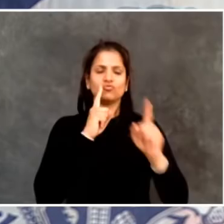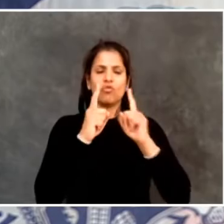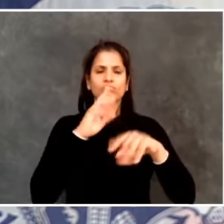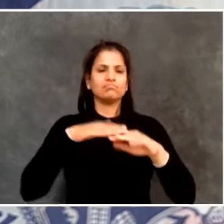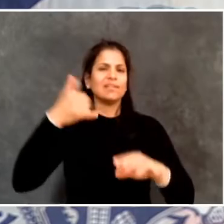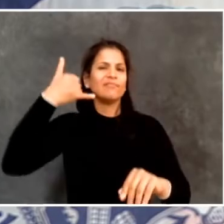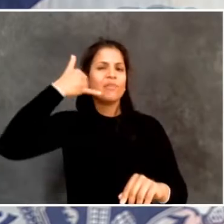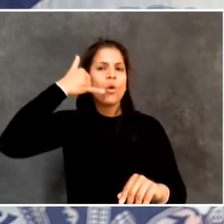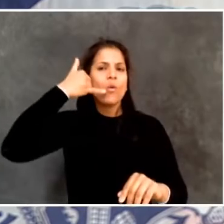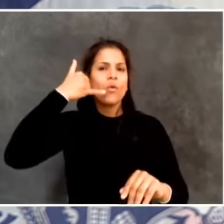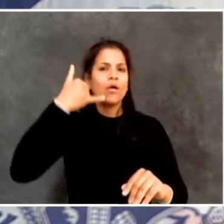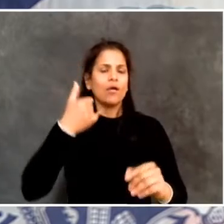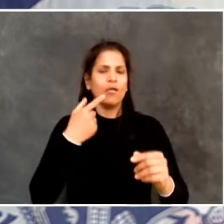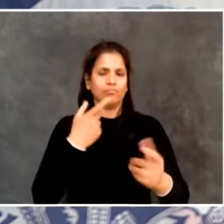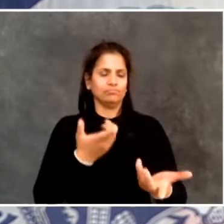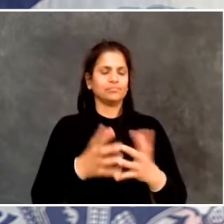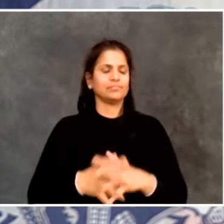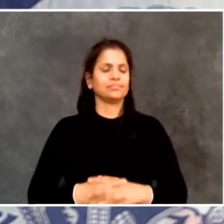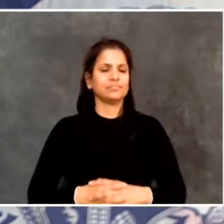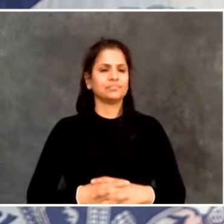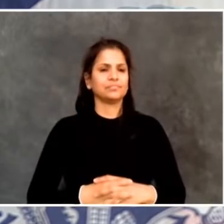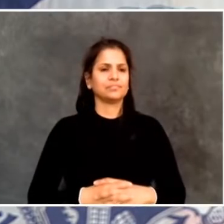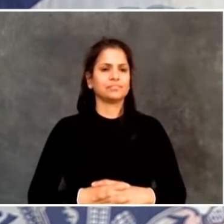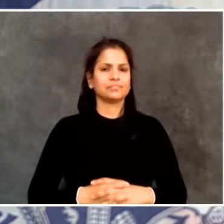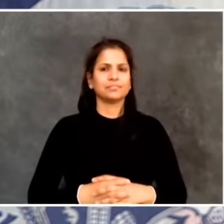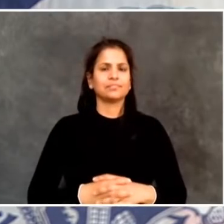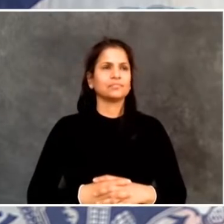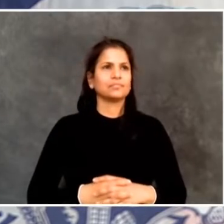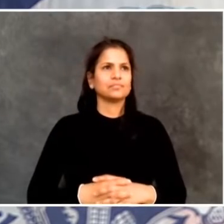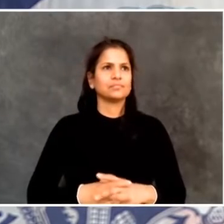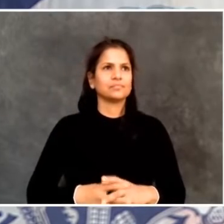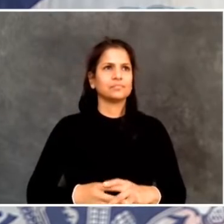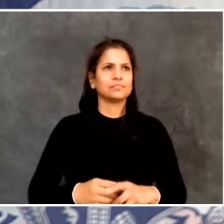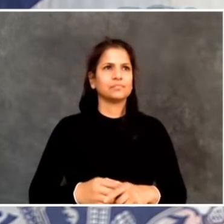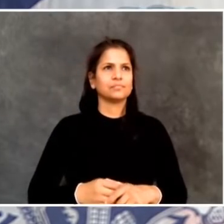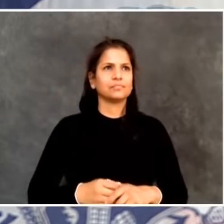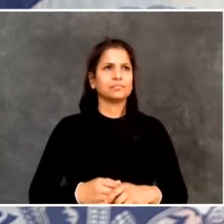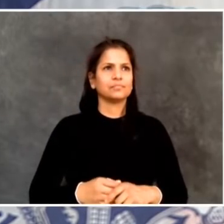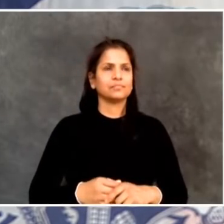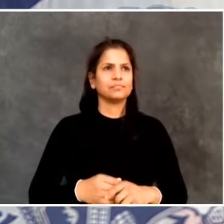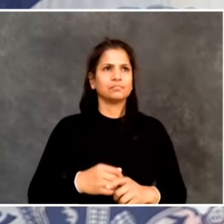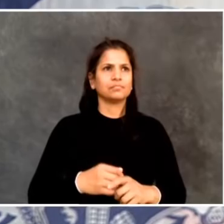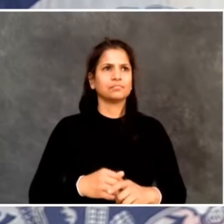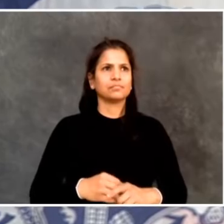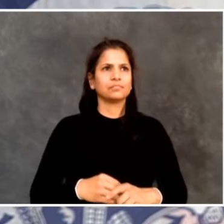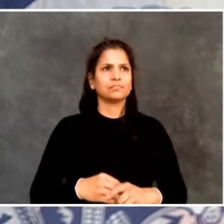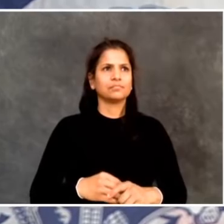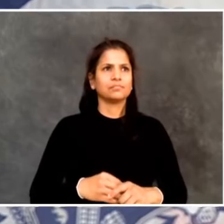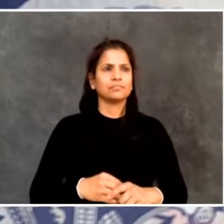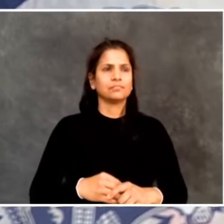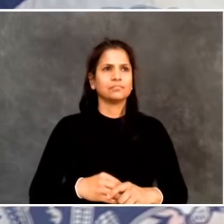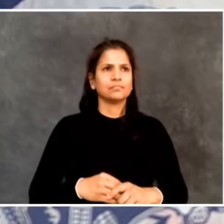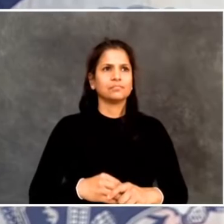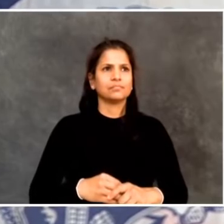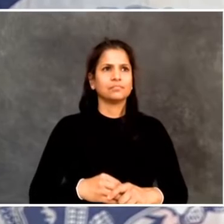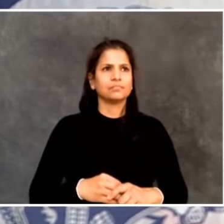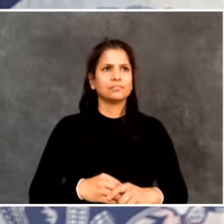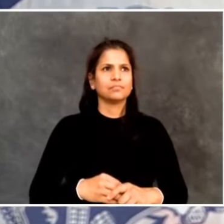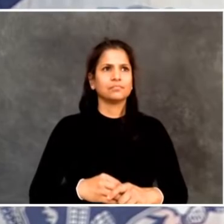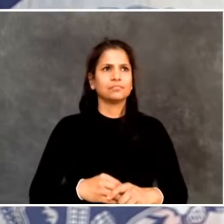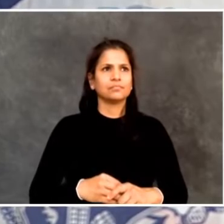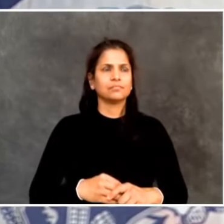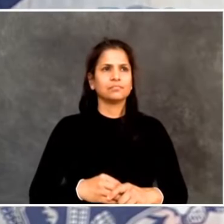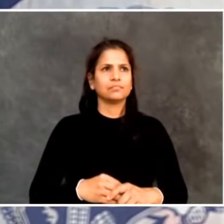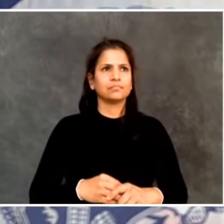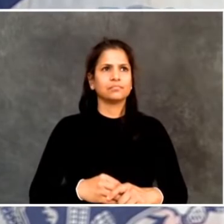wanted to get a little more info about the very troubling data about communities of color from you and Dr. Katz and